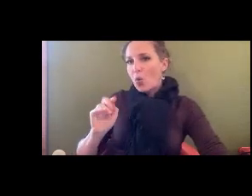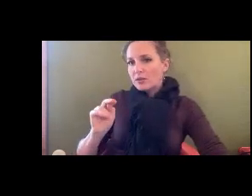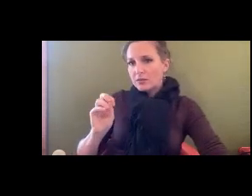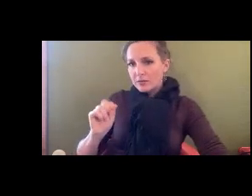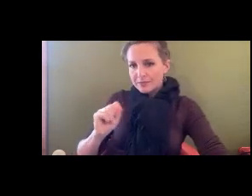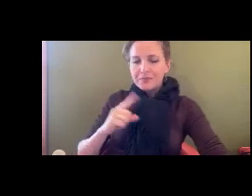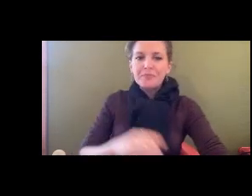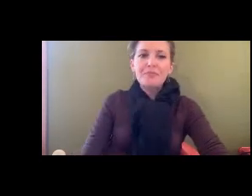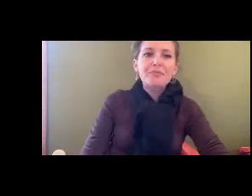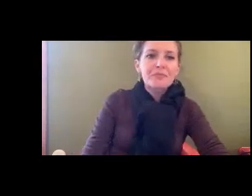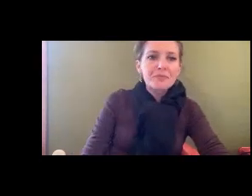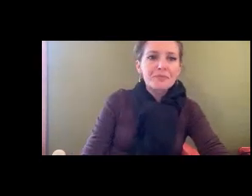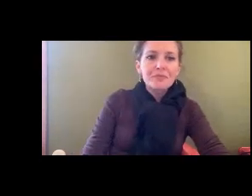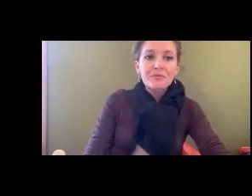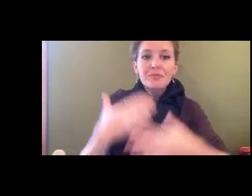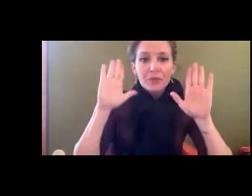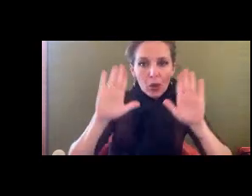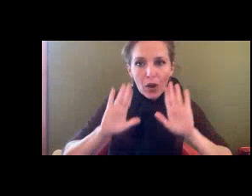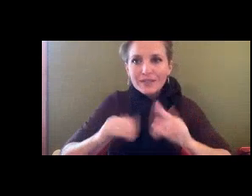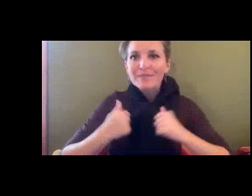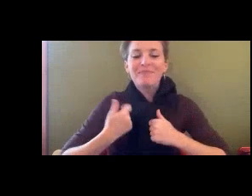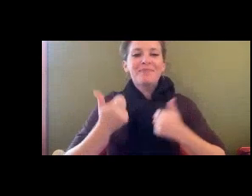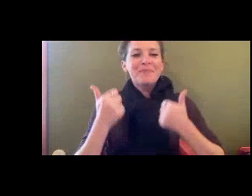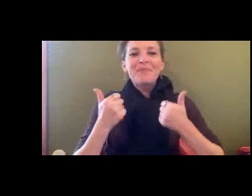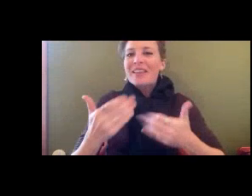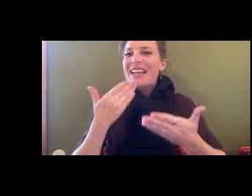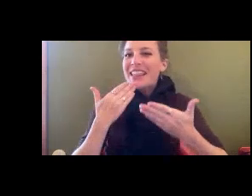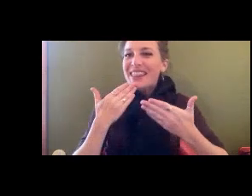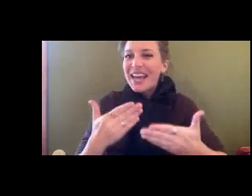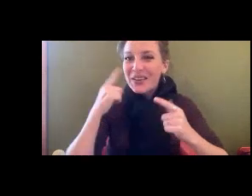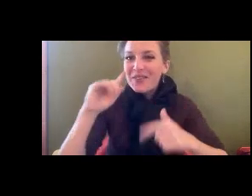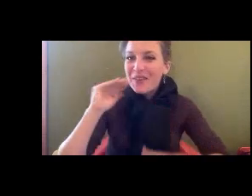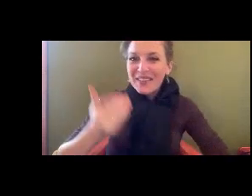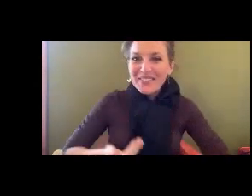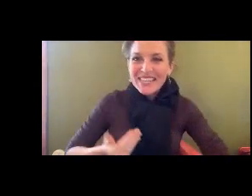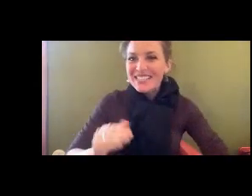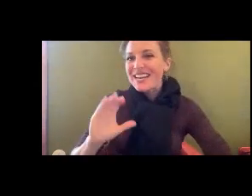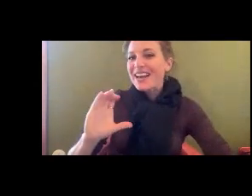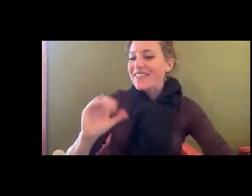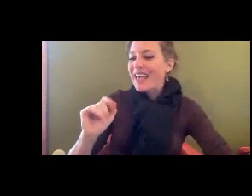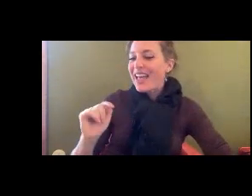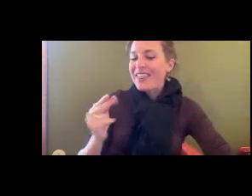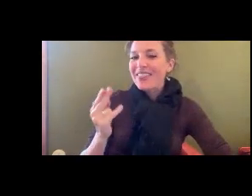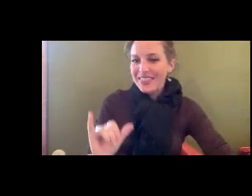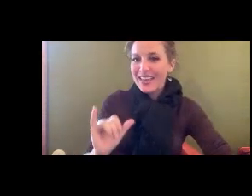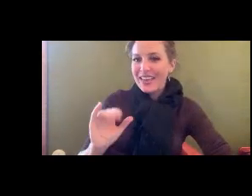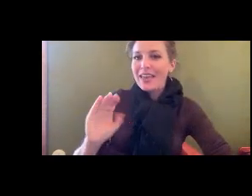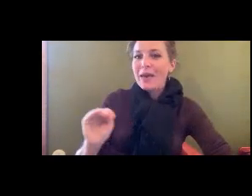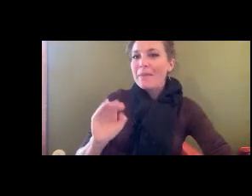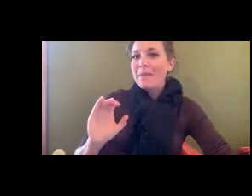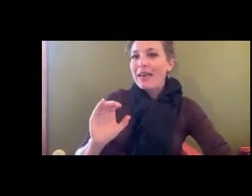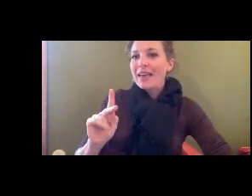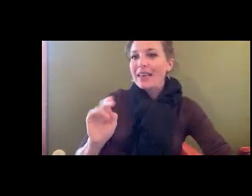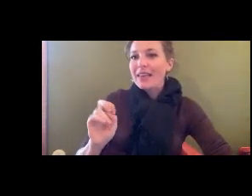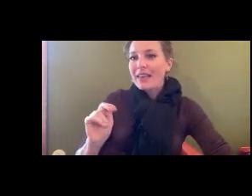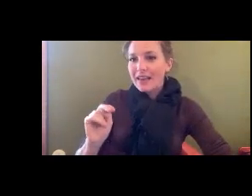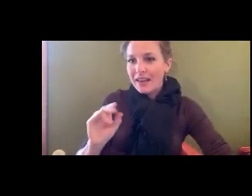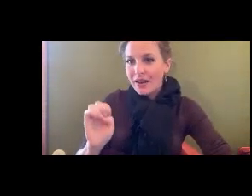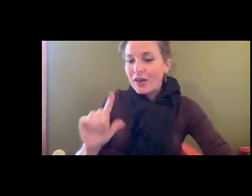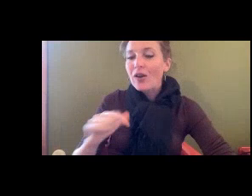Wonderful. Right. Thank you, guys. Thanks for the invitation. I'm Cathy McKinnell with I'm a senior policy advisor and also the co-lead